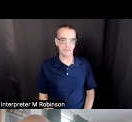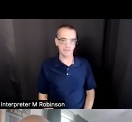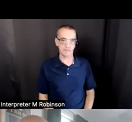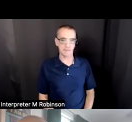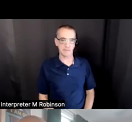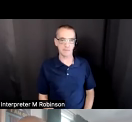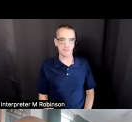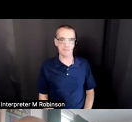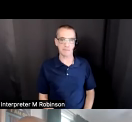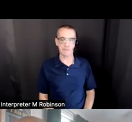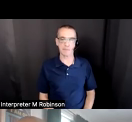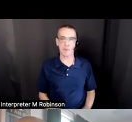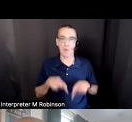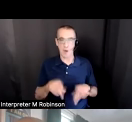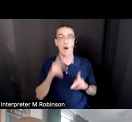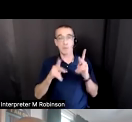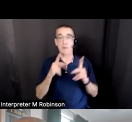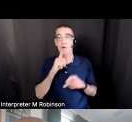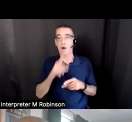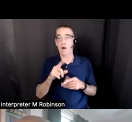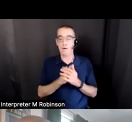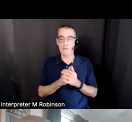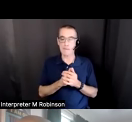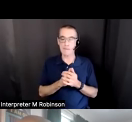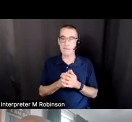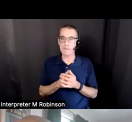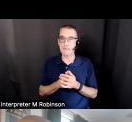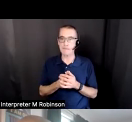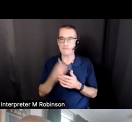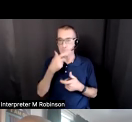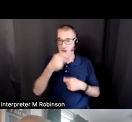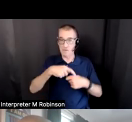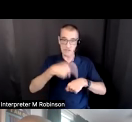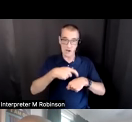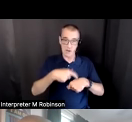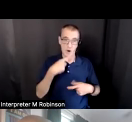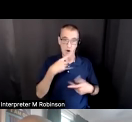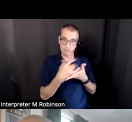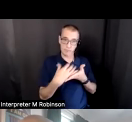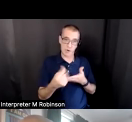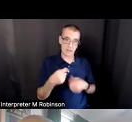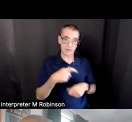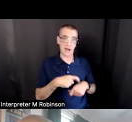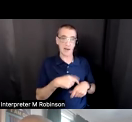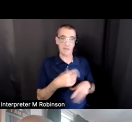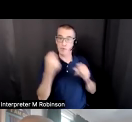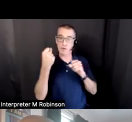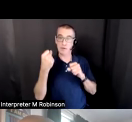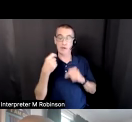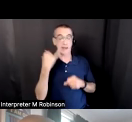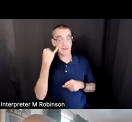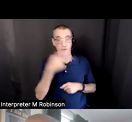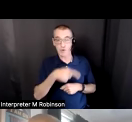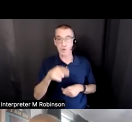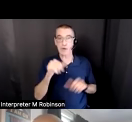And while folks are, and just for the interest of time, because we are running out very quickly, if you all